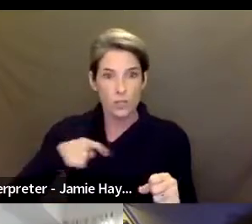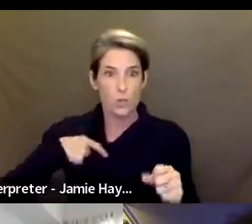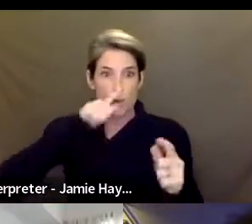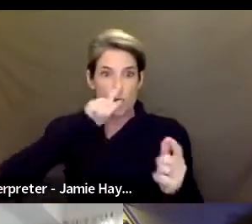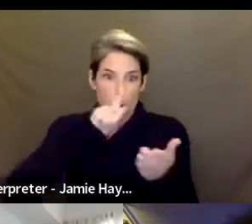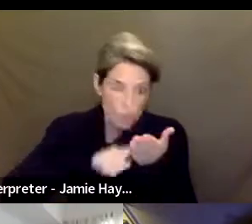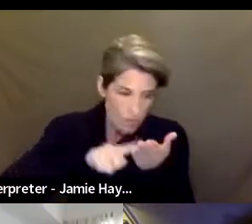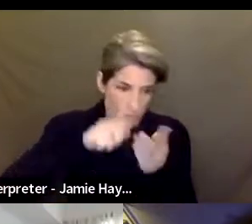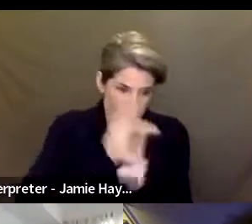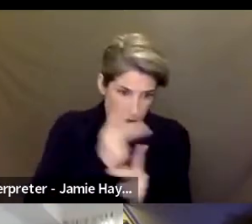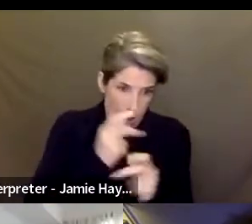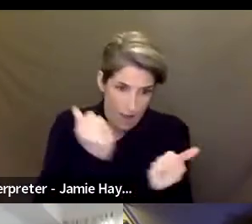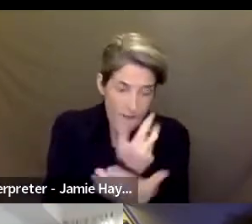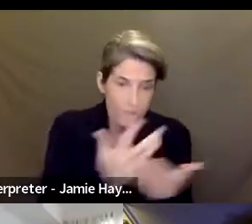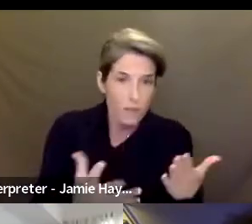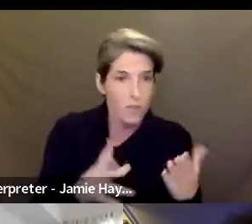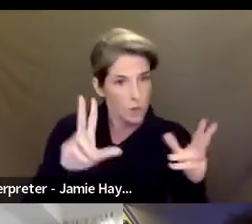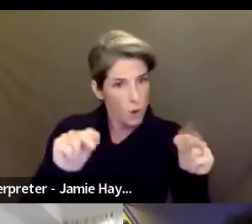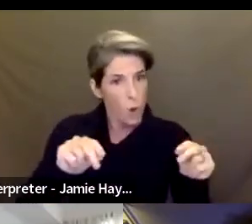very brief story.